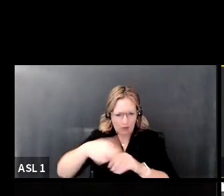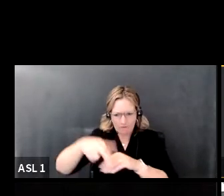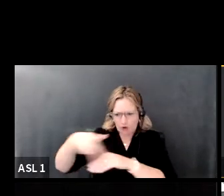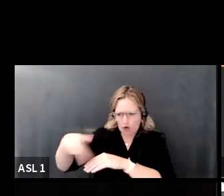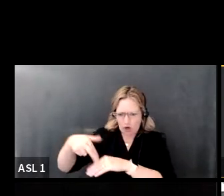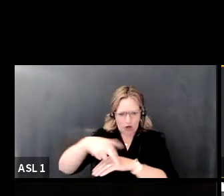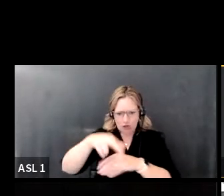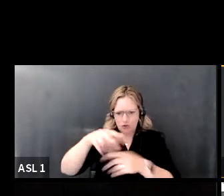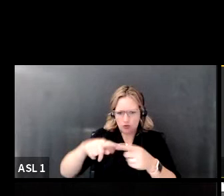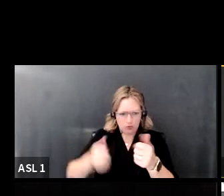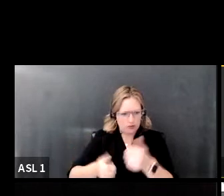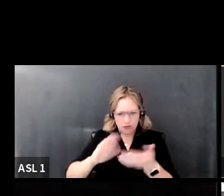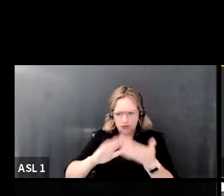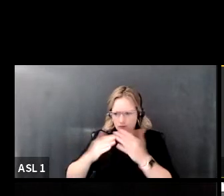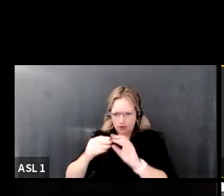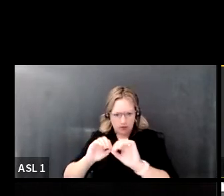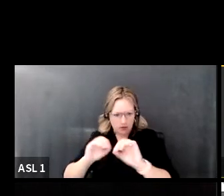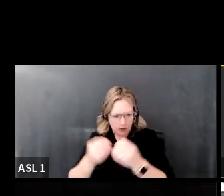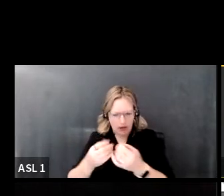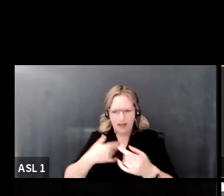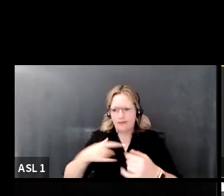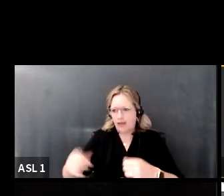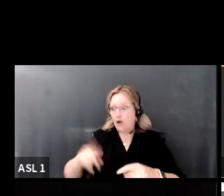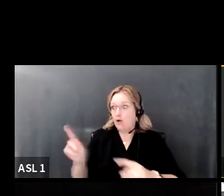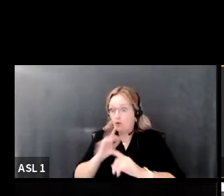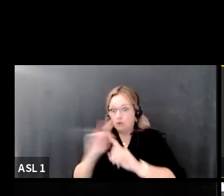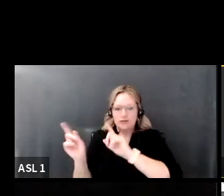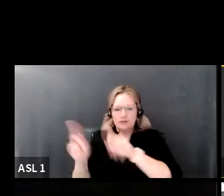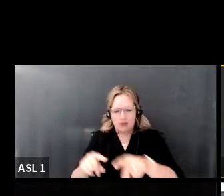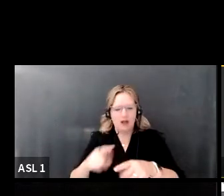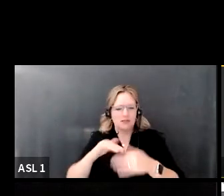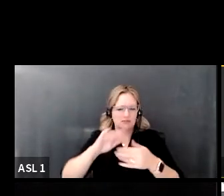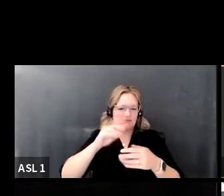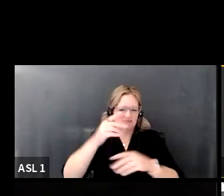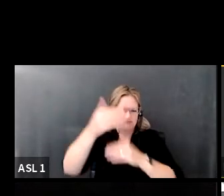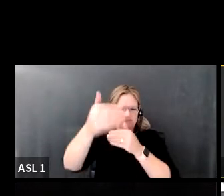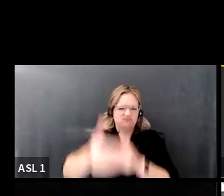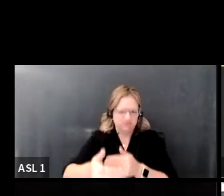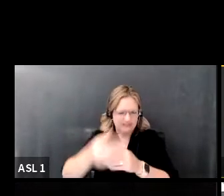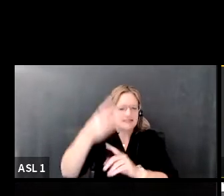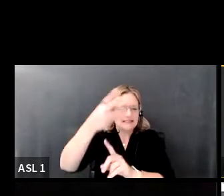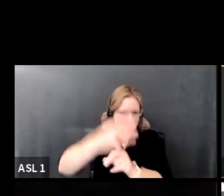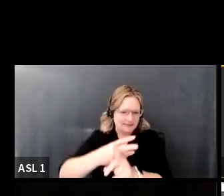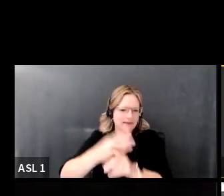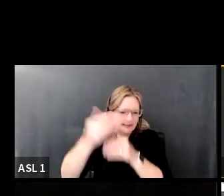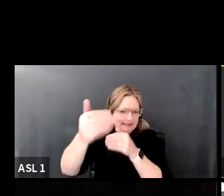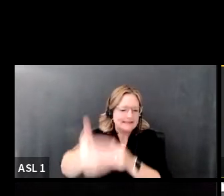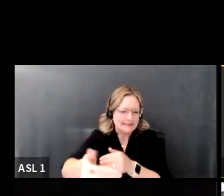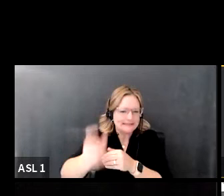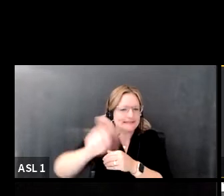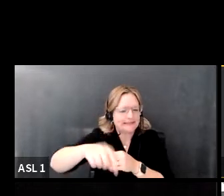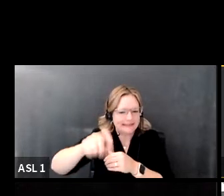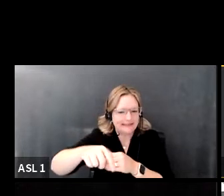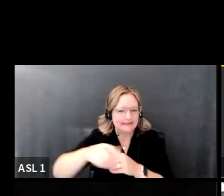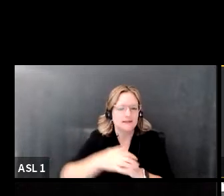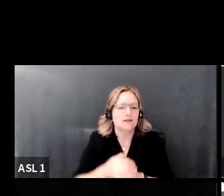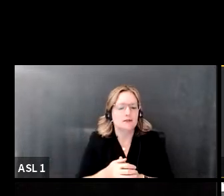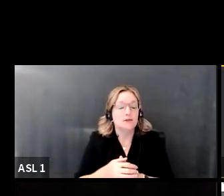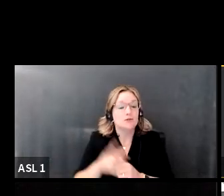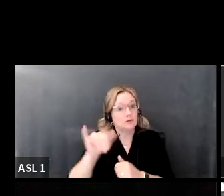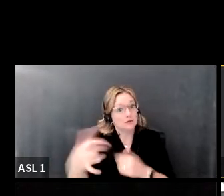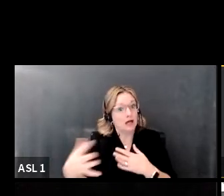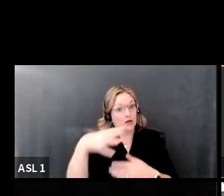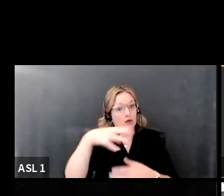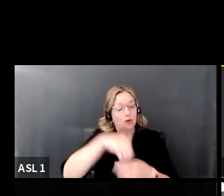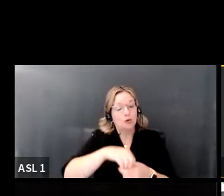referral and then call response and closing so we didn't actually incorporate the um the